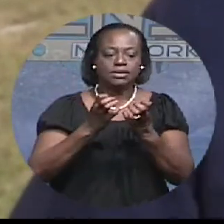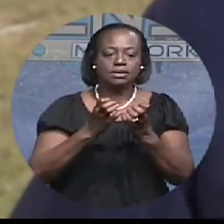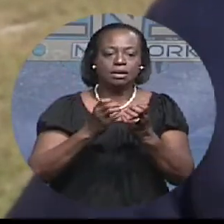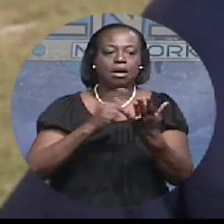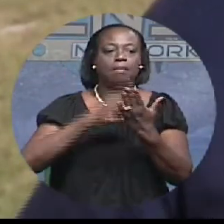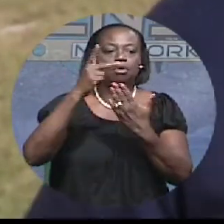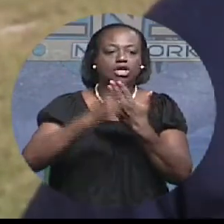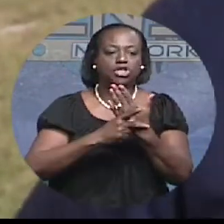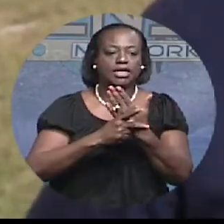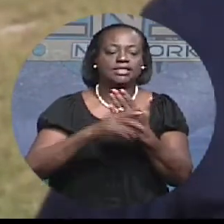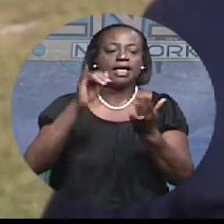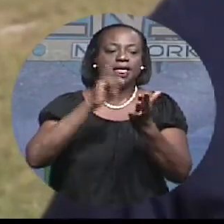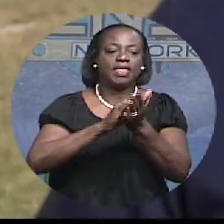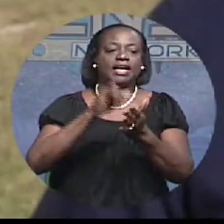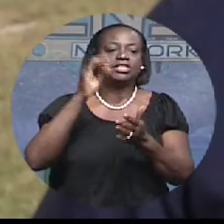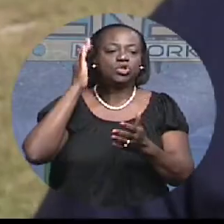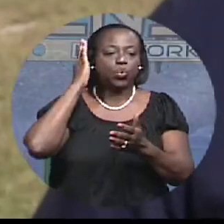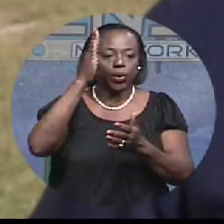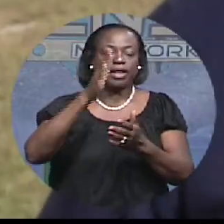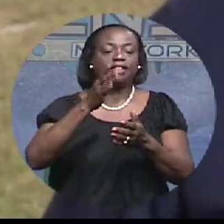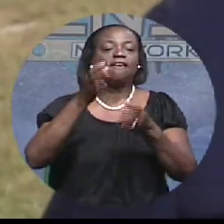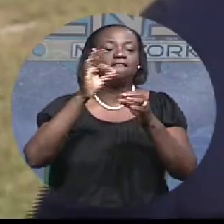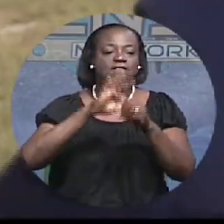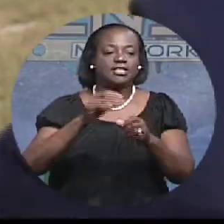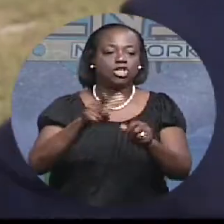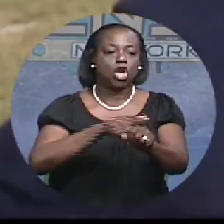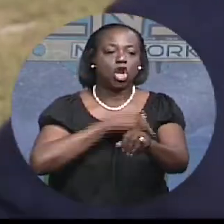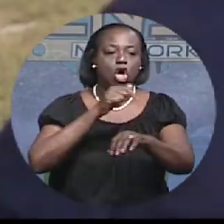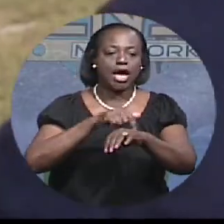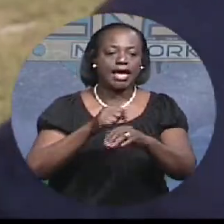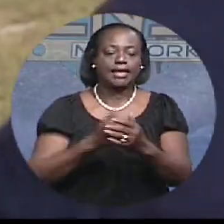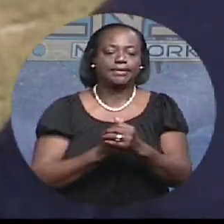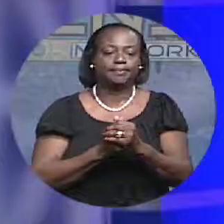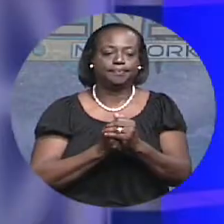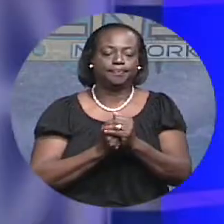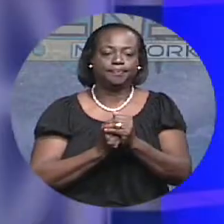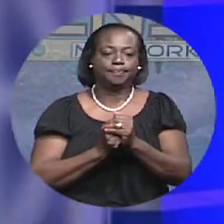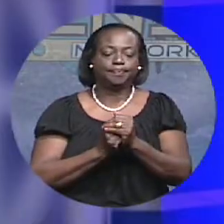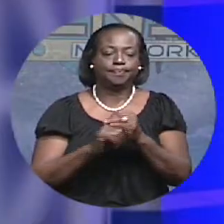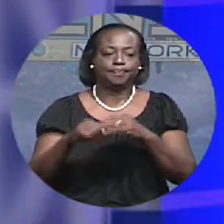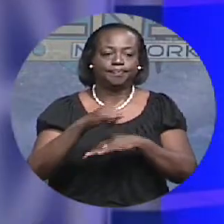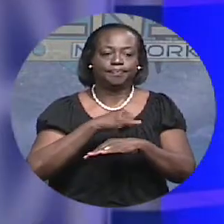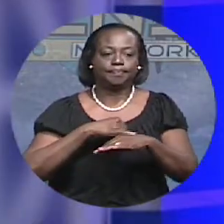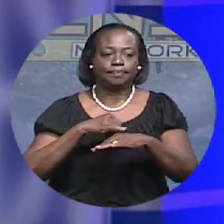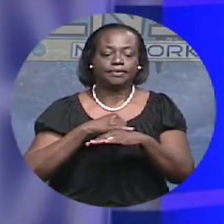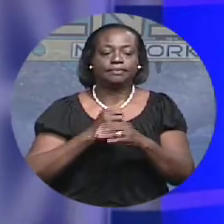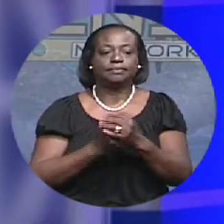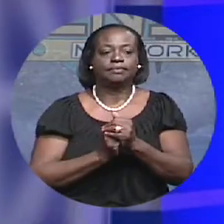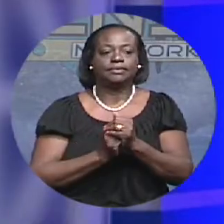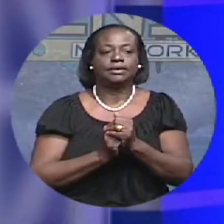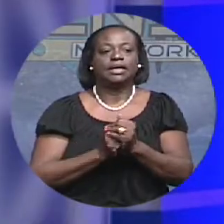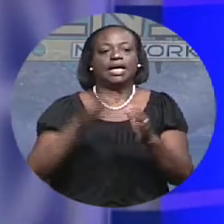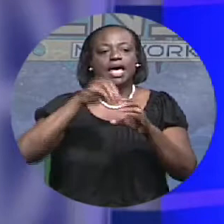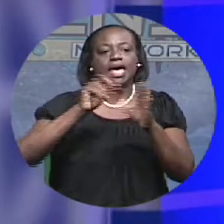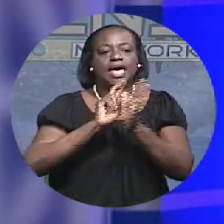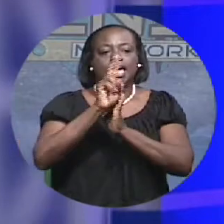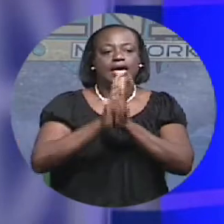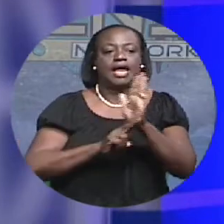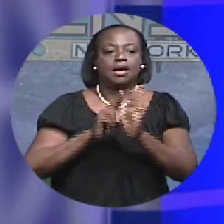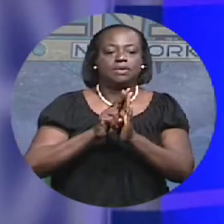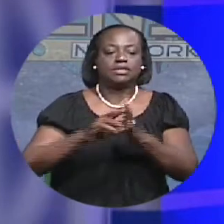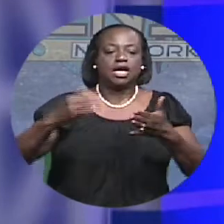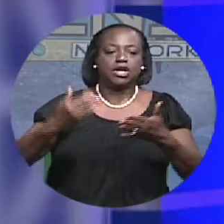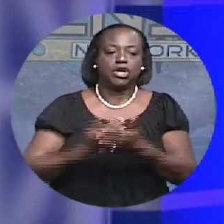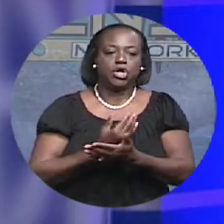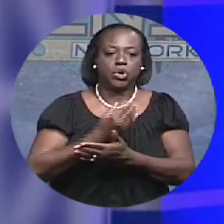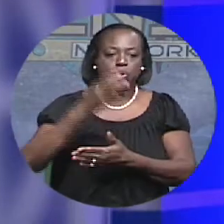Island, and so that it'll be sustainable and it'll be long-lasting. In just a matter of hours now, a new Miss